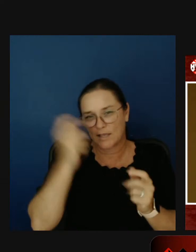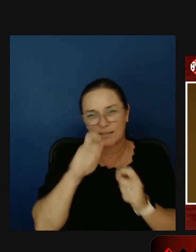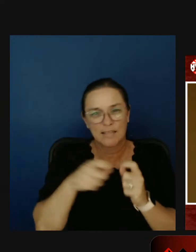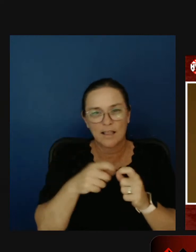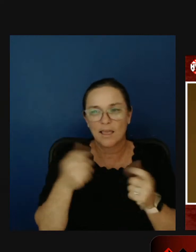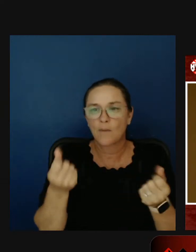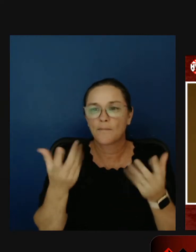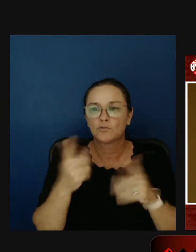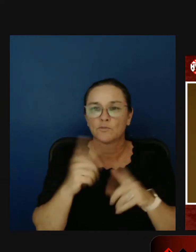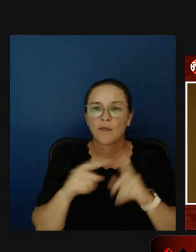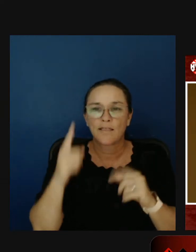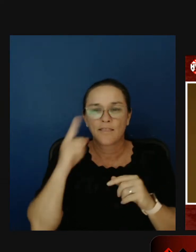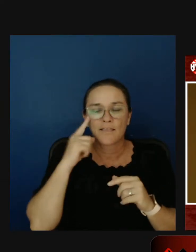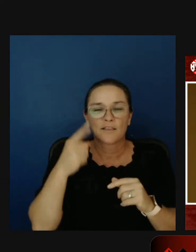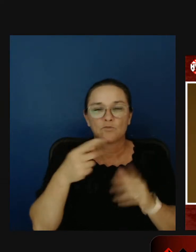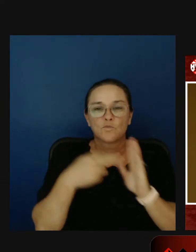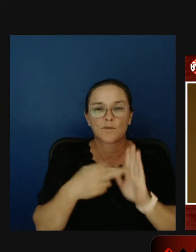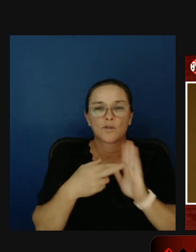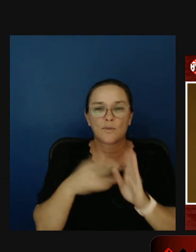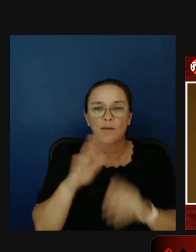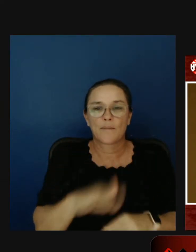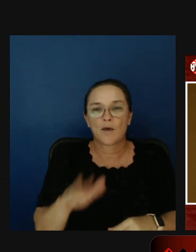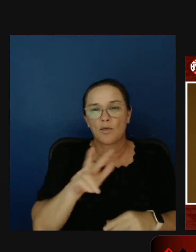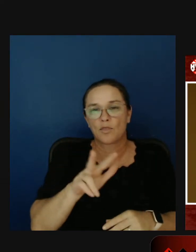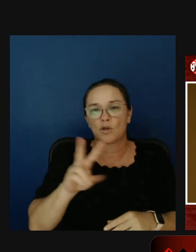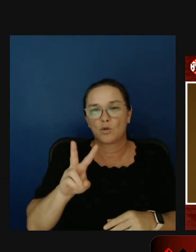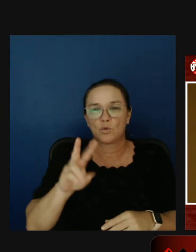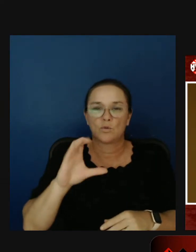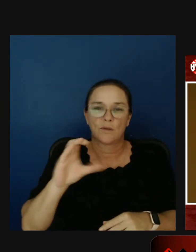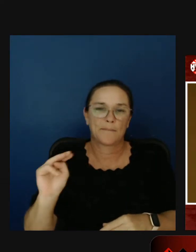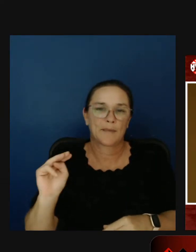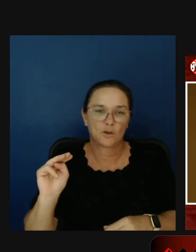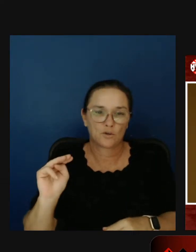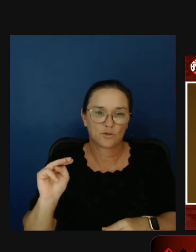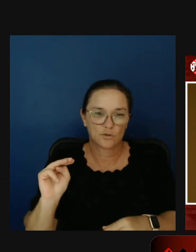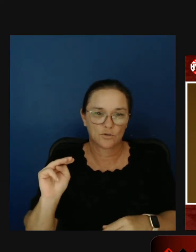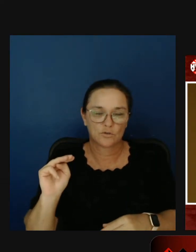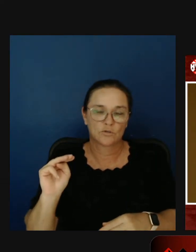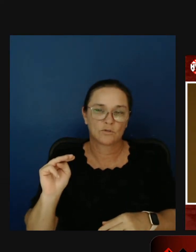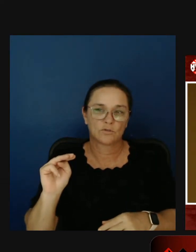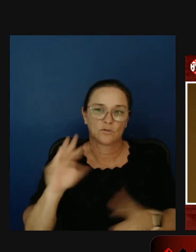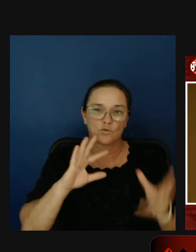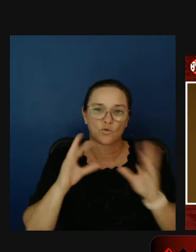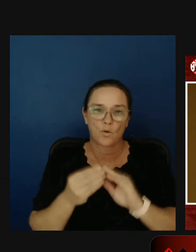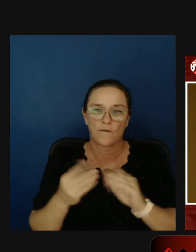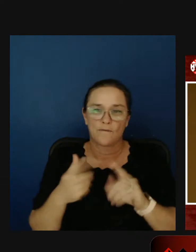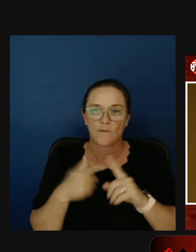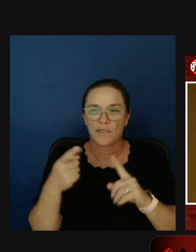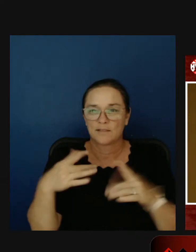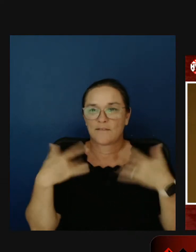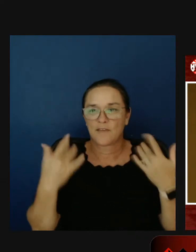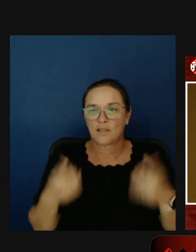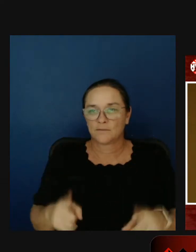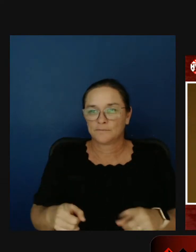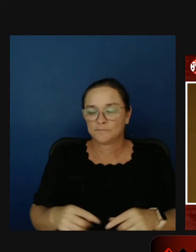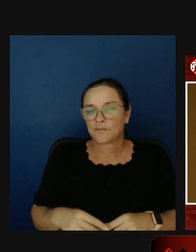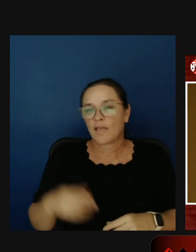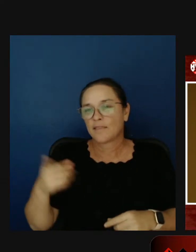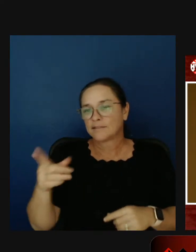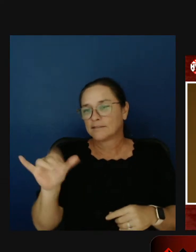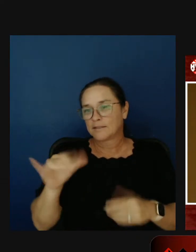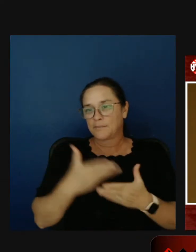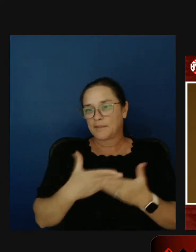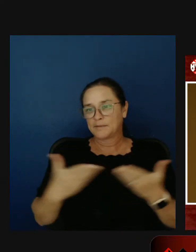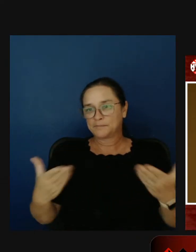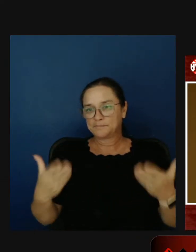think this movement represented about 32 centimeters total movement from this event. And this is the same thing here,